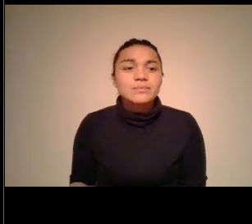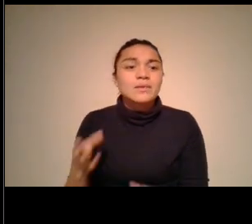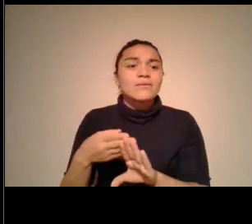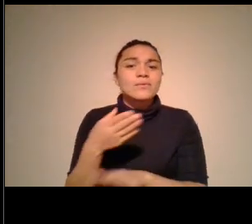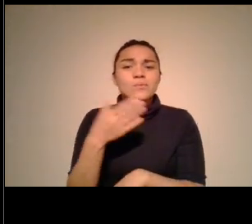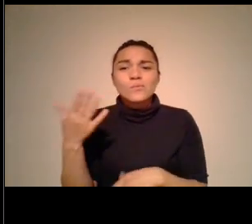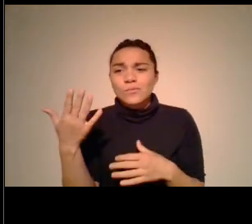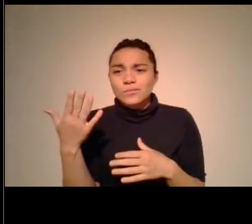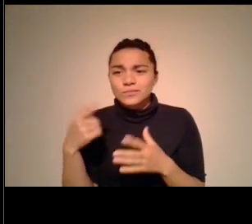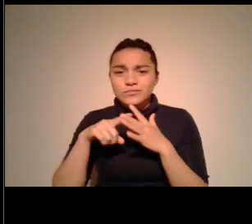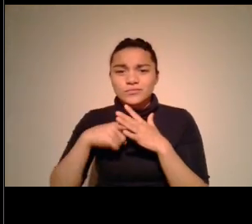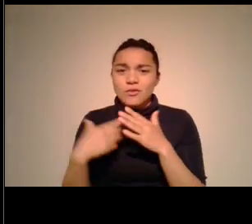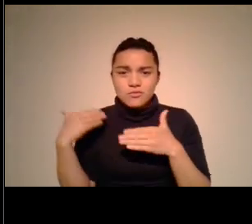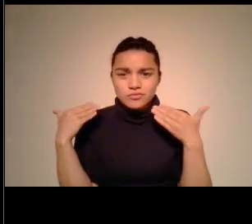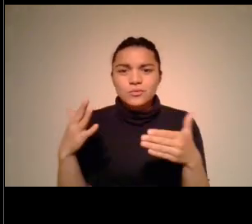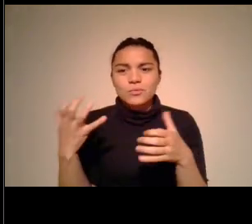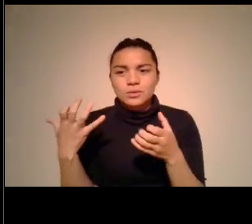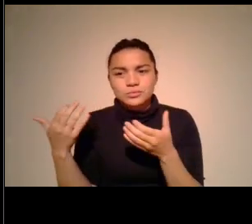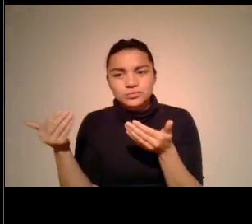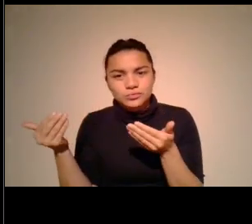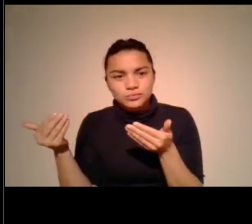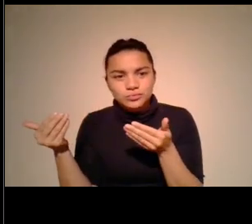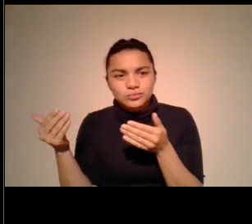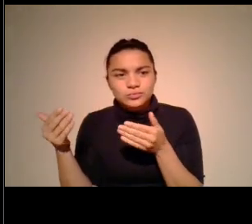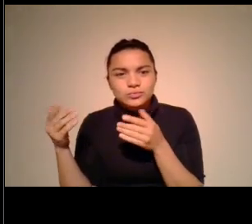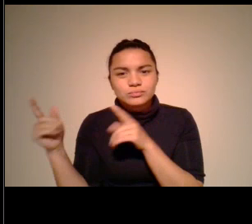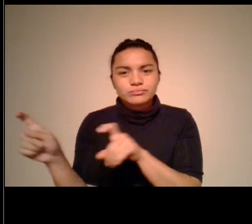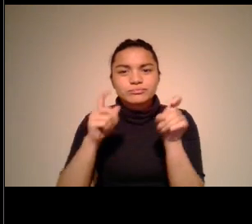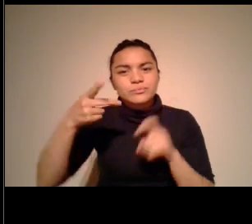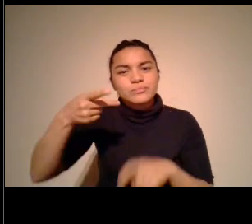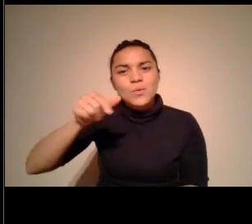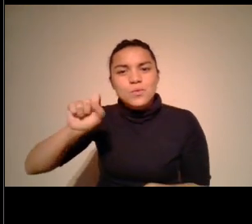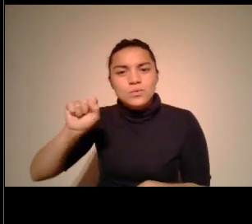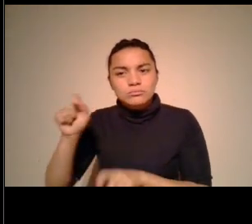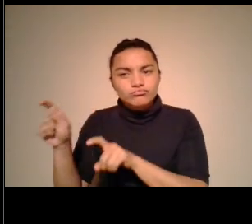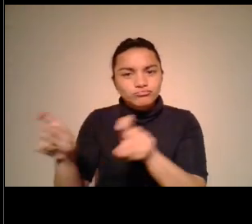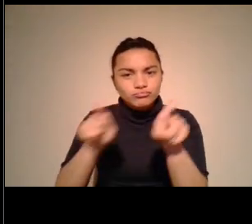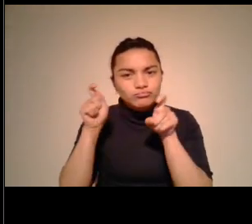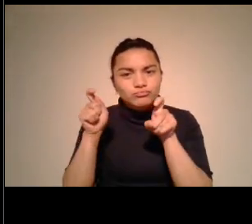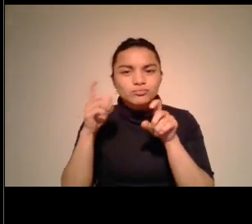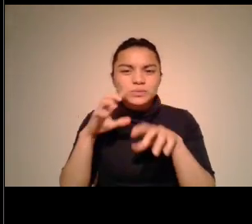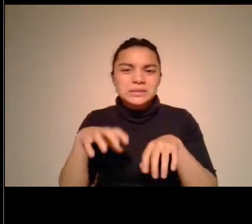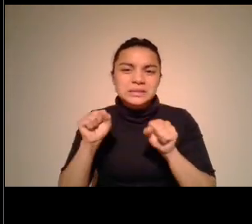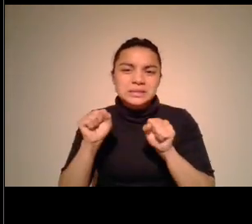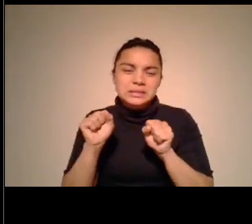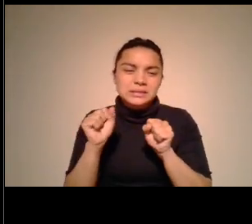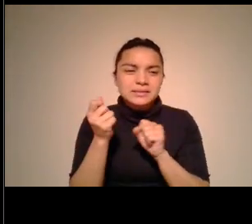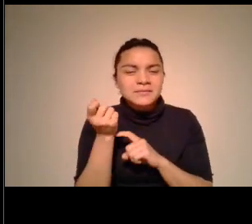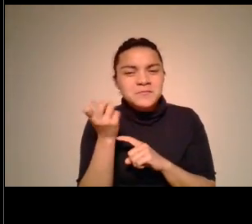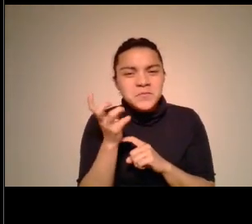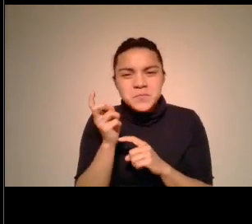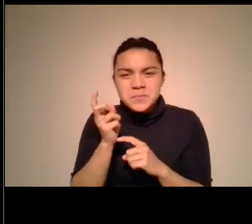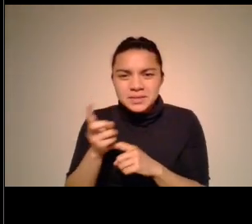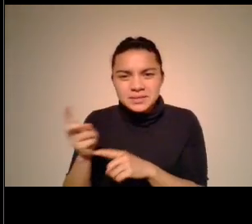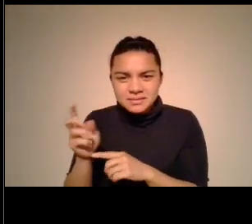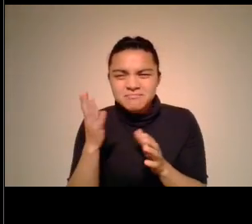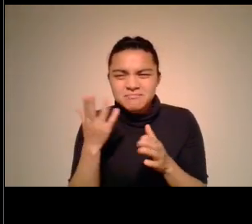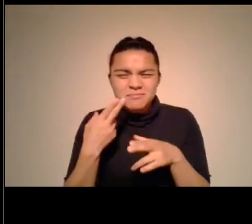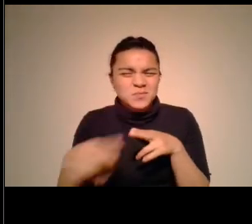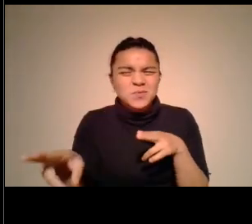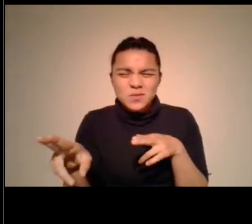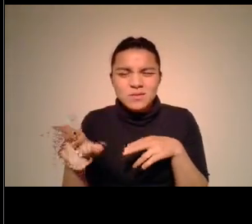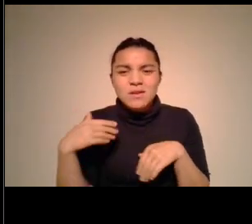all are. There are two very short polls with one question apiece, so they won't take much time to get through. I'm going to open